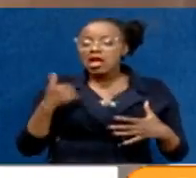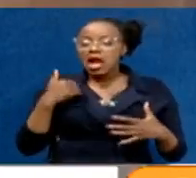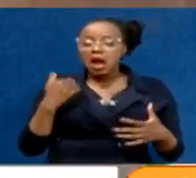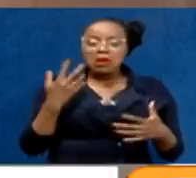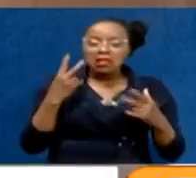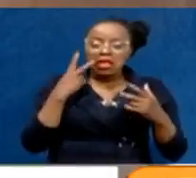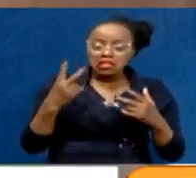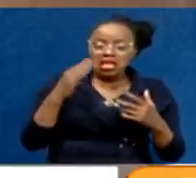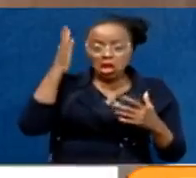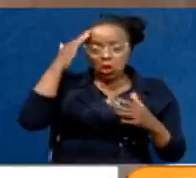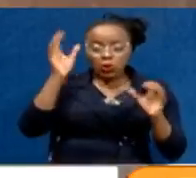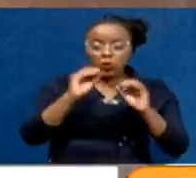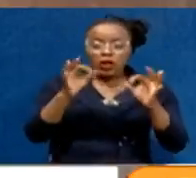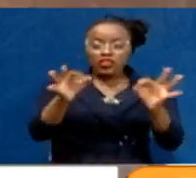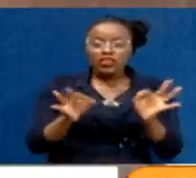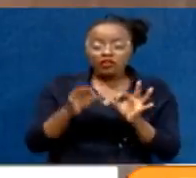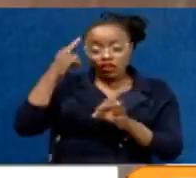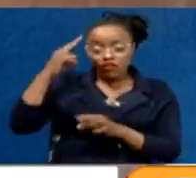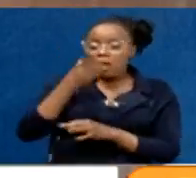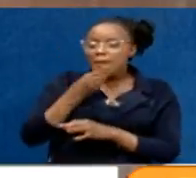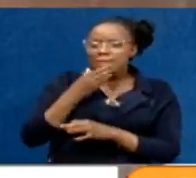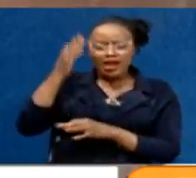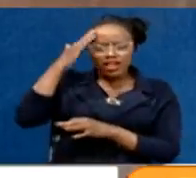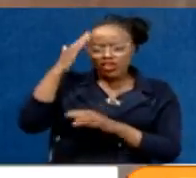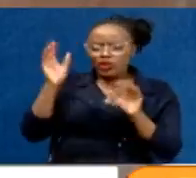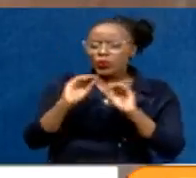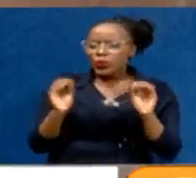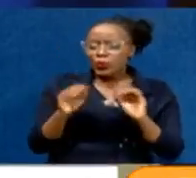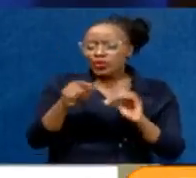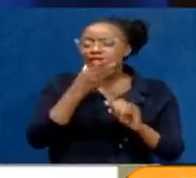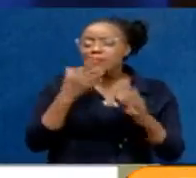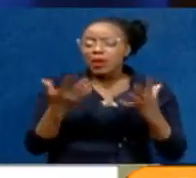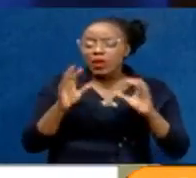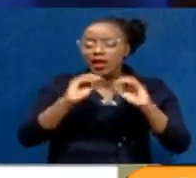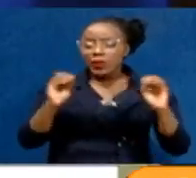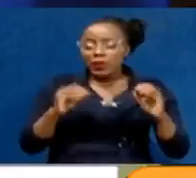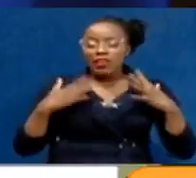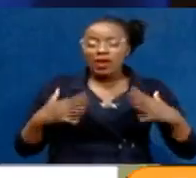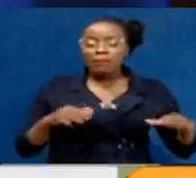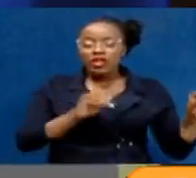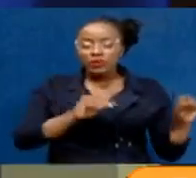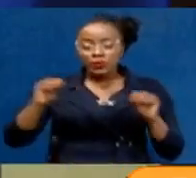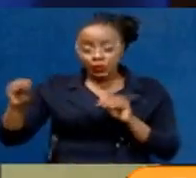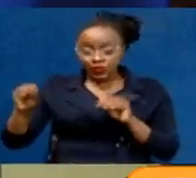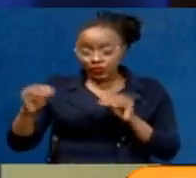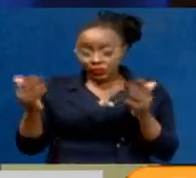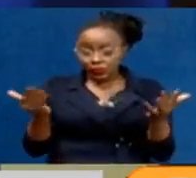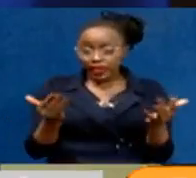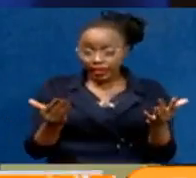haukuwa umetambulika na familia ya Gathura haikufahamu aliko. The body was moved and taken